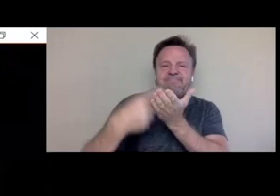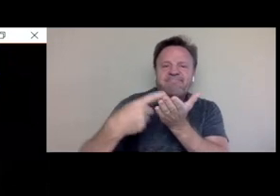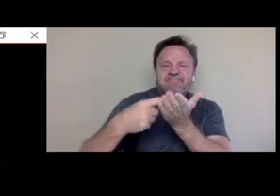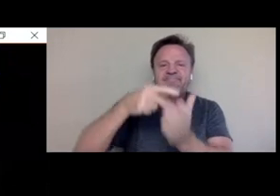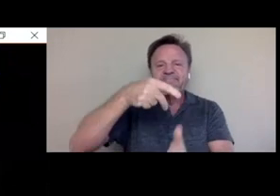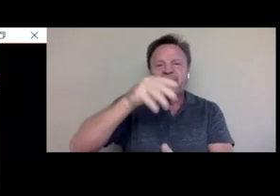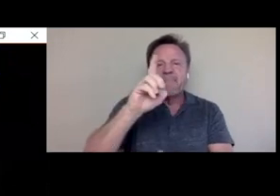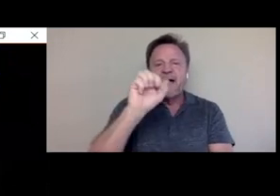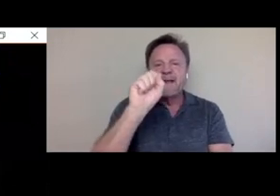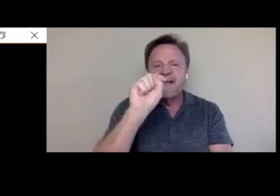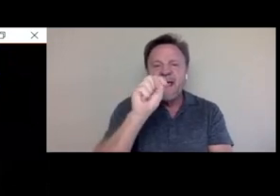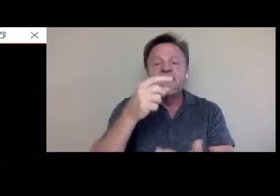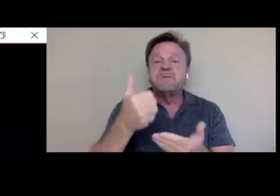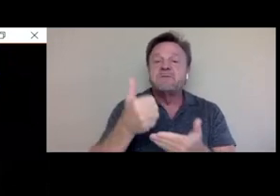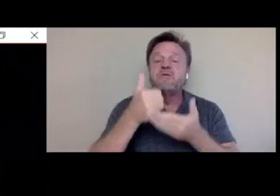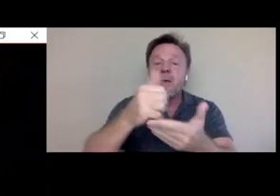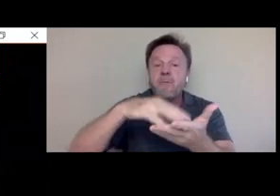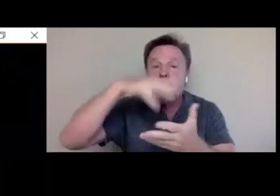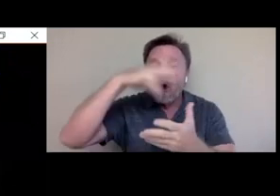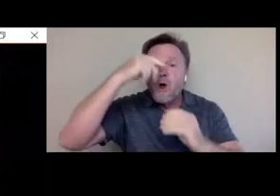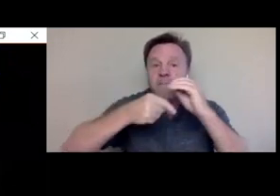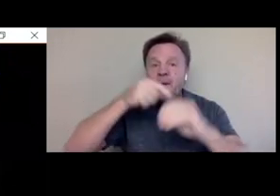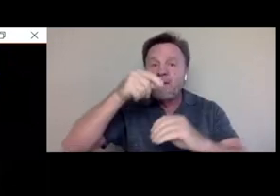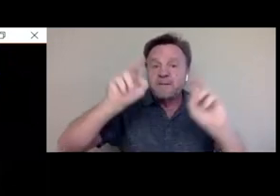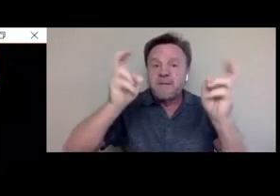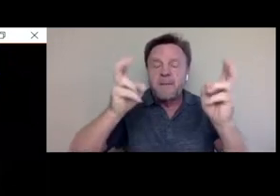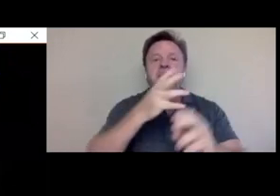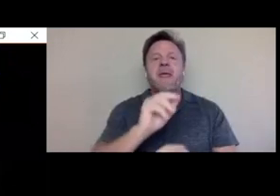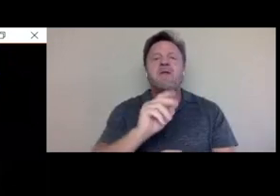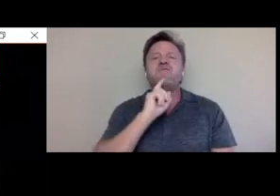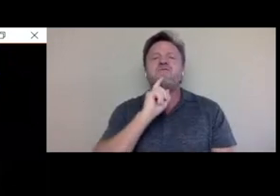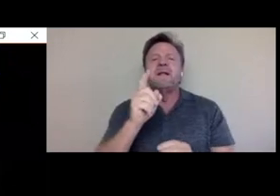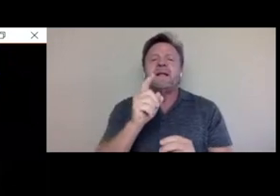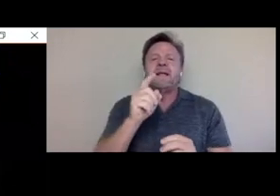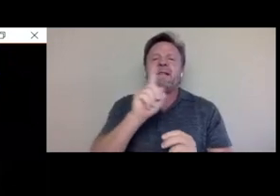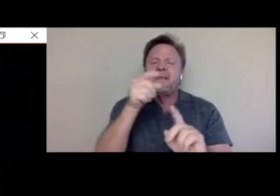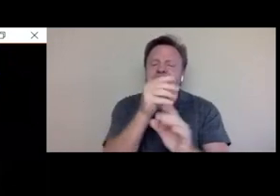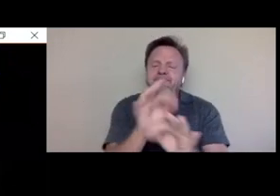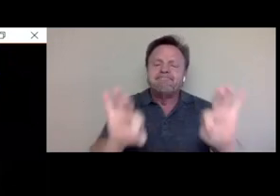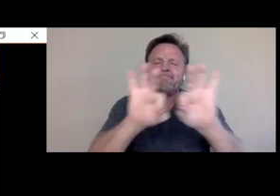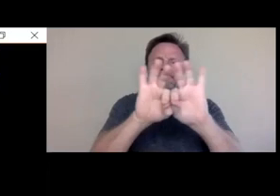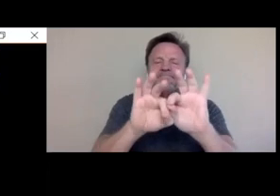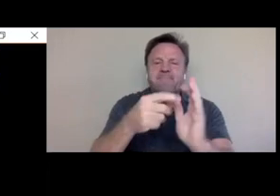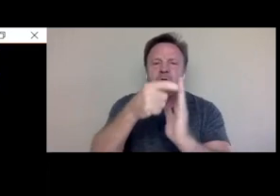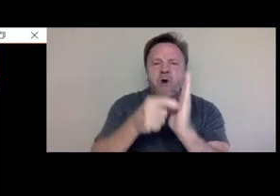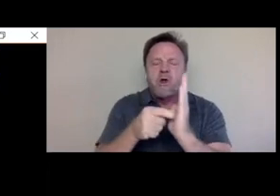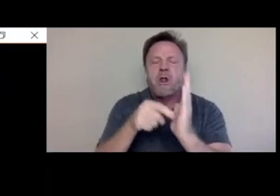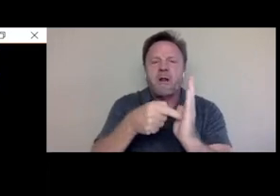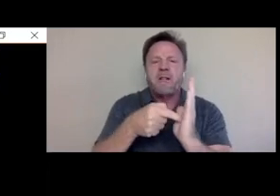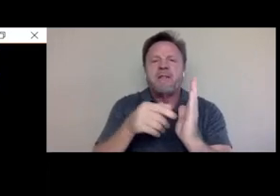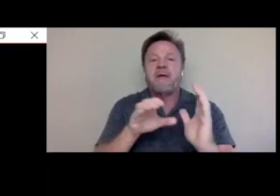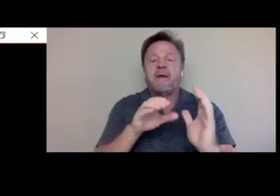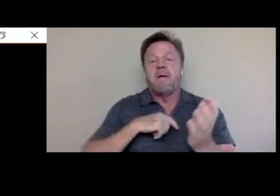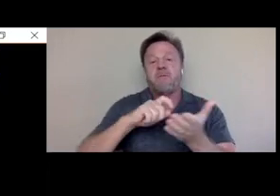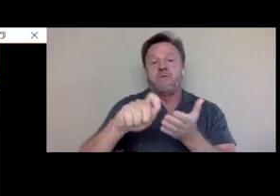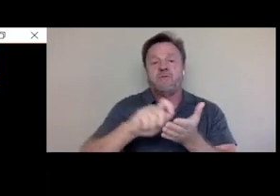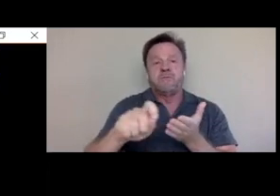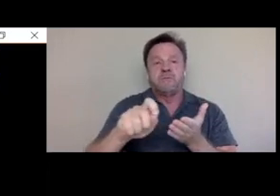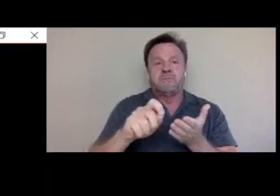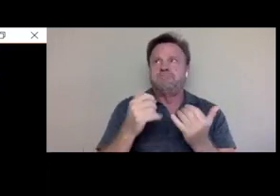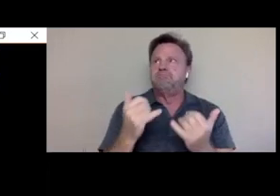you learn about this topic. And then really the seminal article that I did